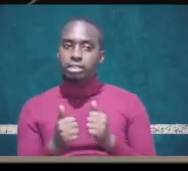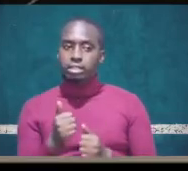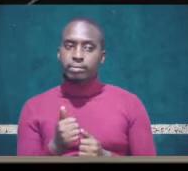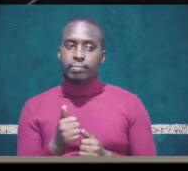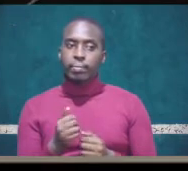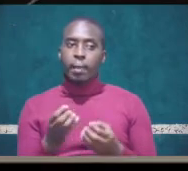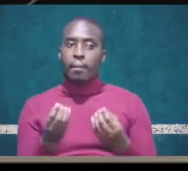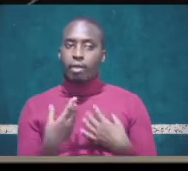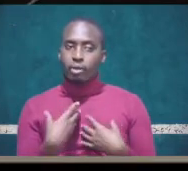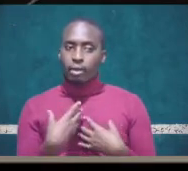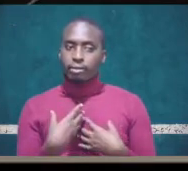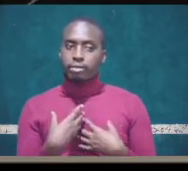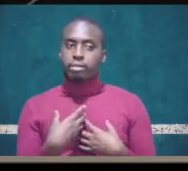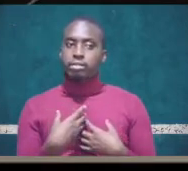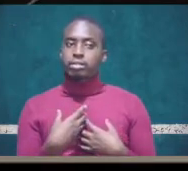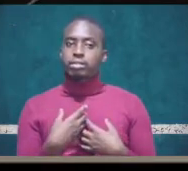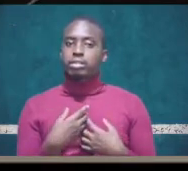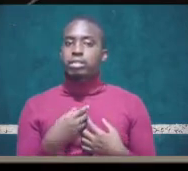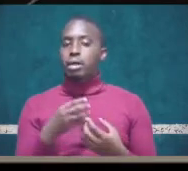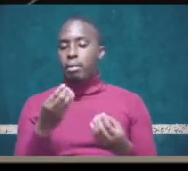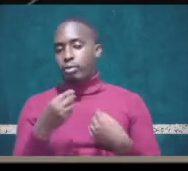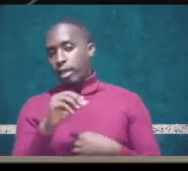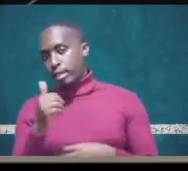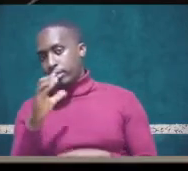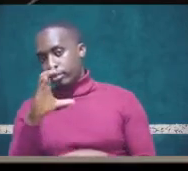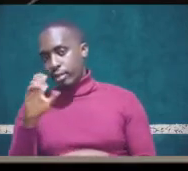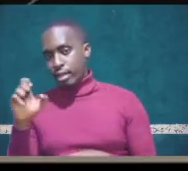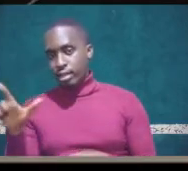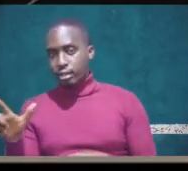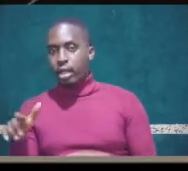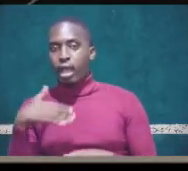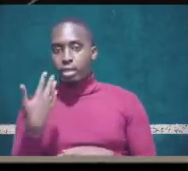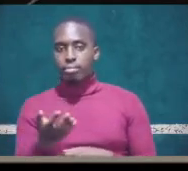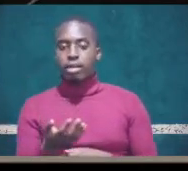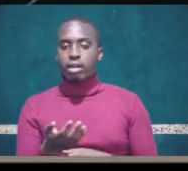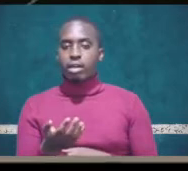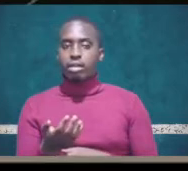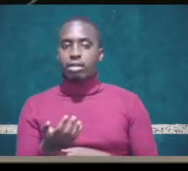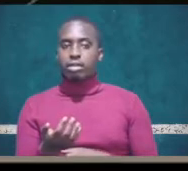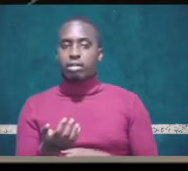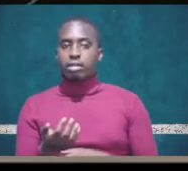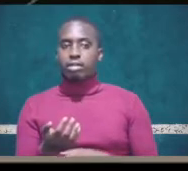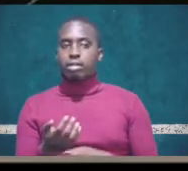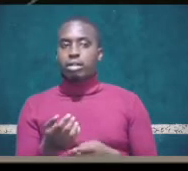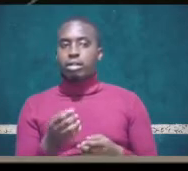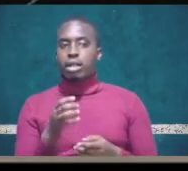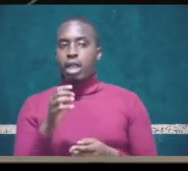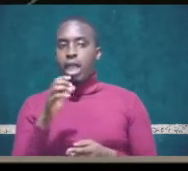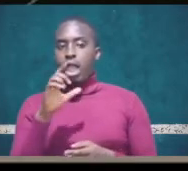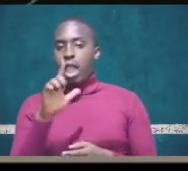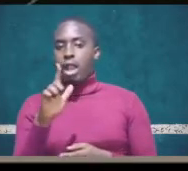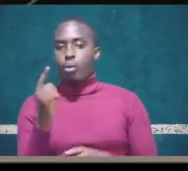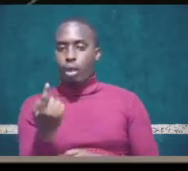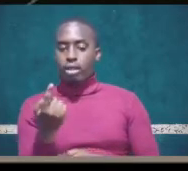is again given there? The cell is replaced by another. So, and then the balance point shifts to that one.